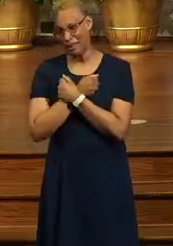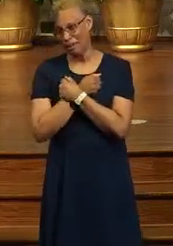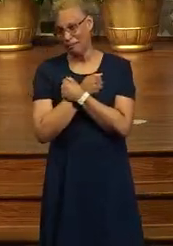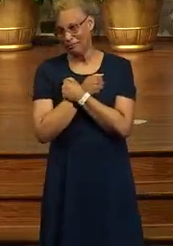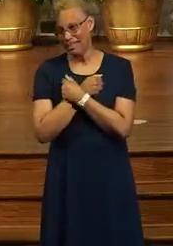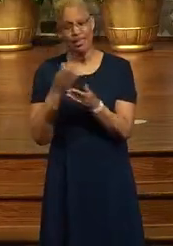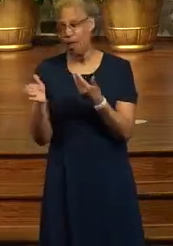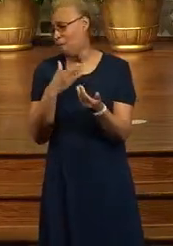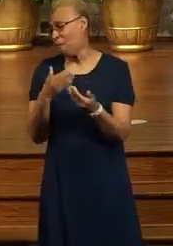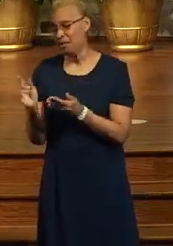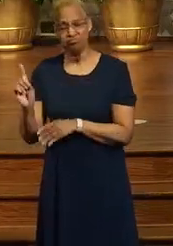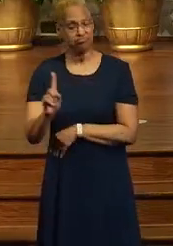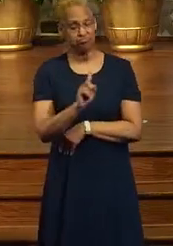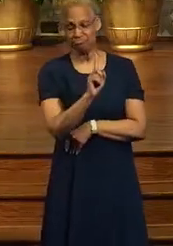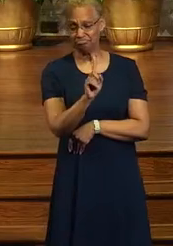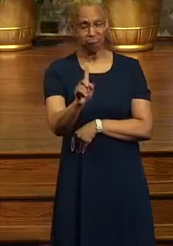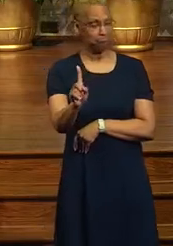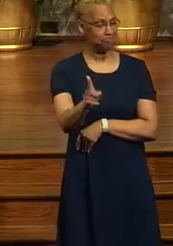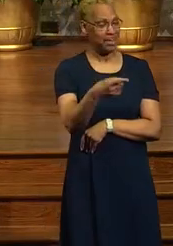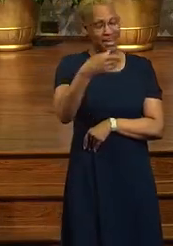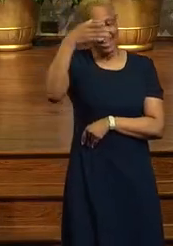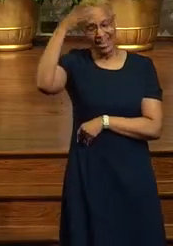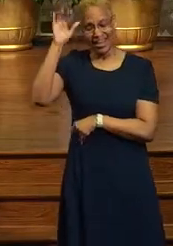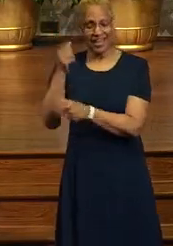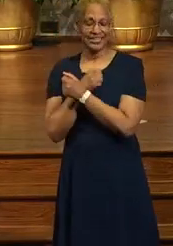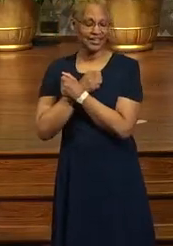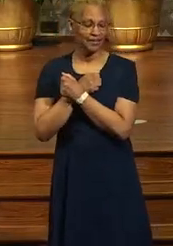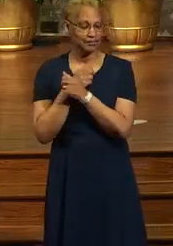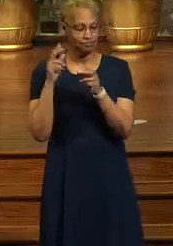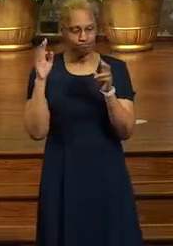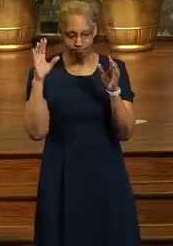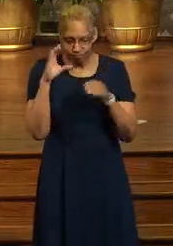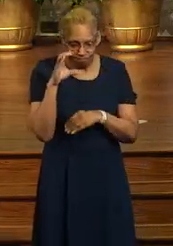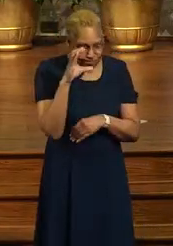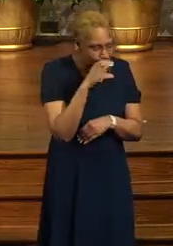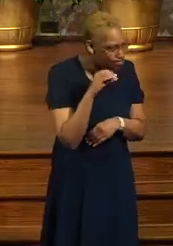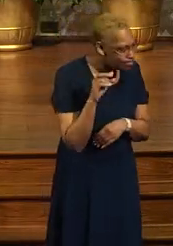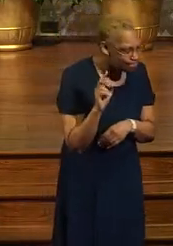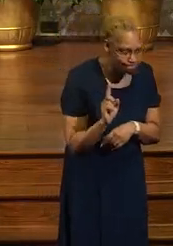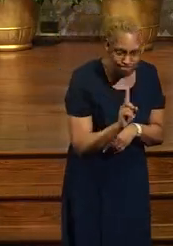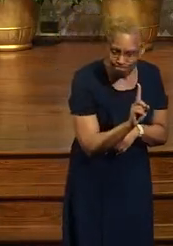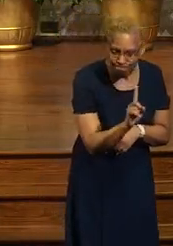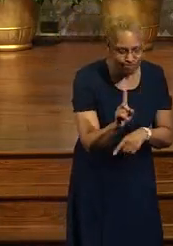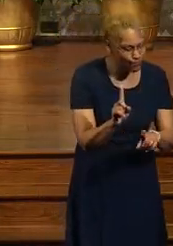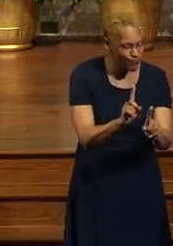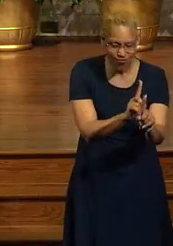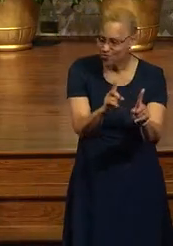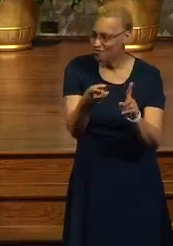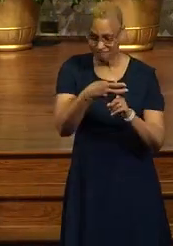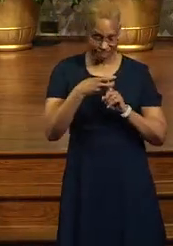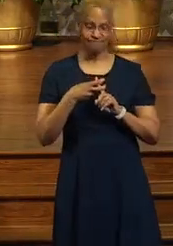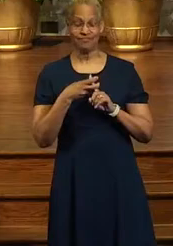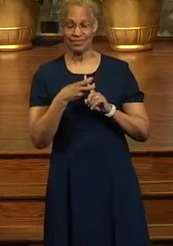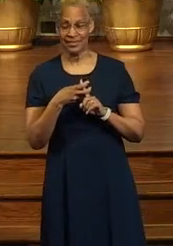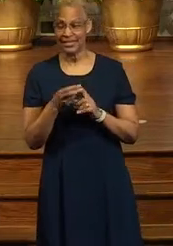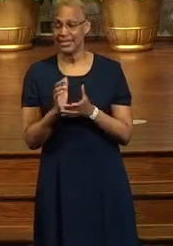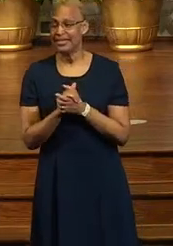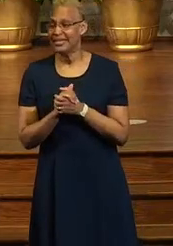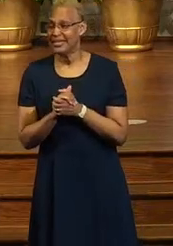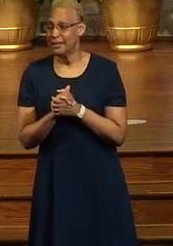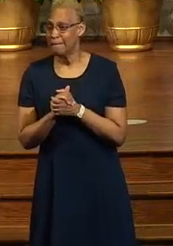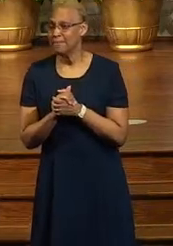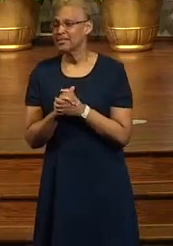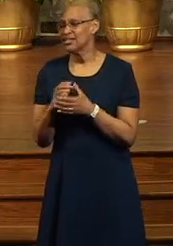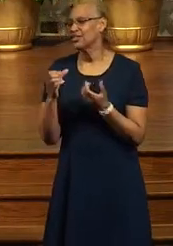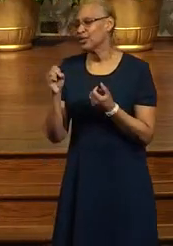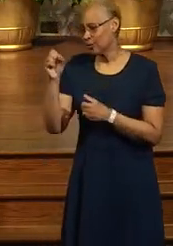are, God is going to come looking for you. And so he now is hid from God in